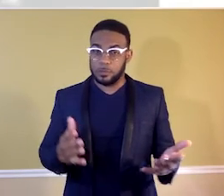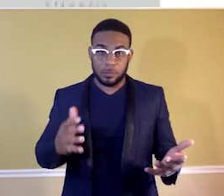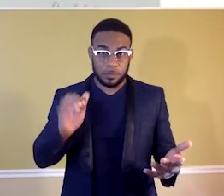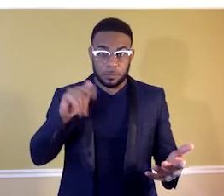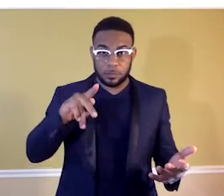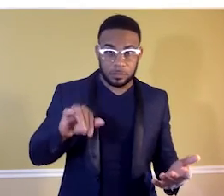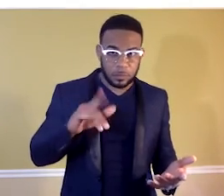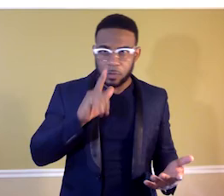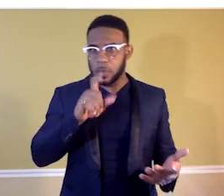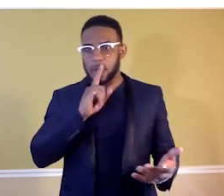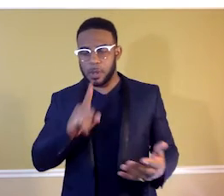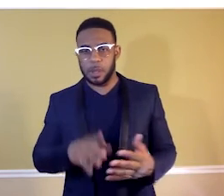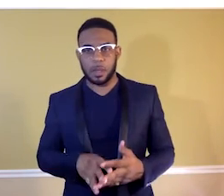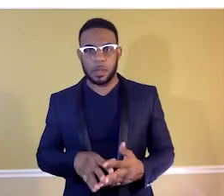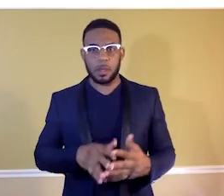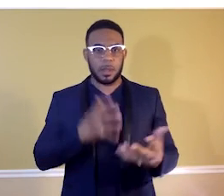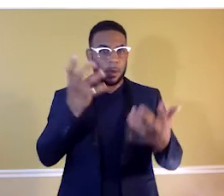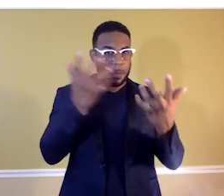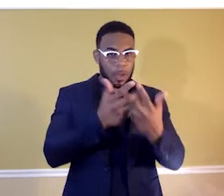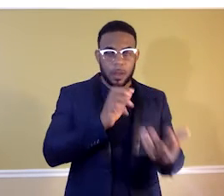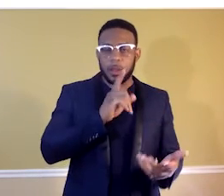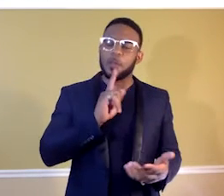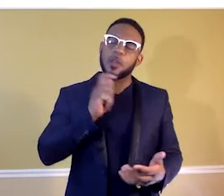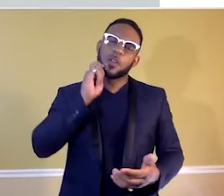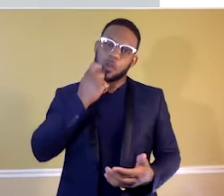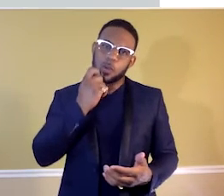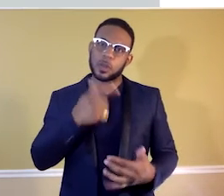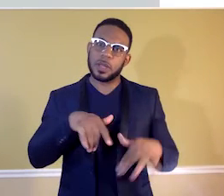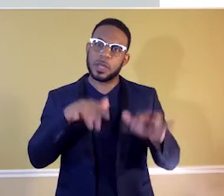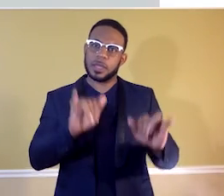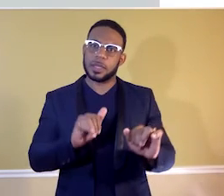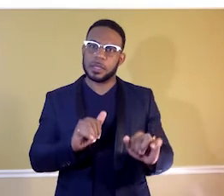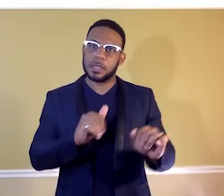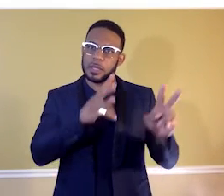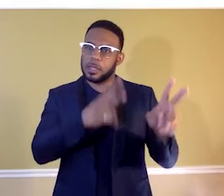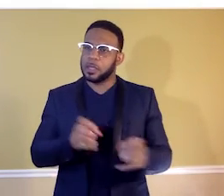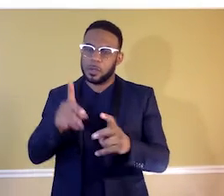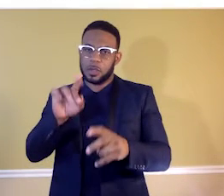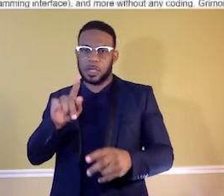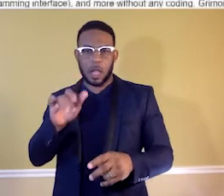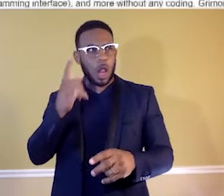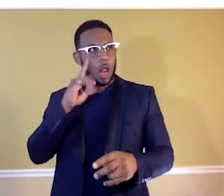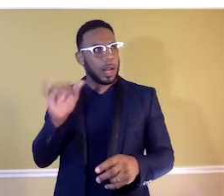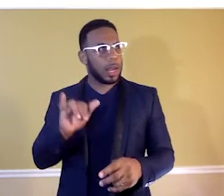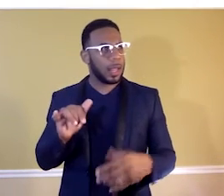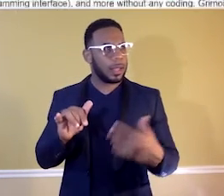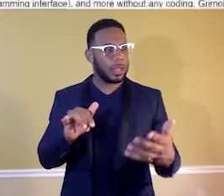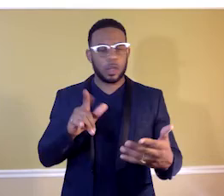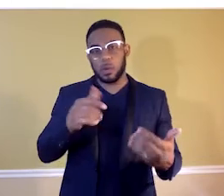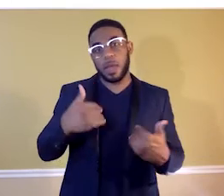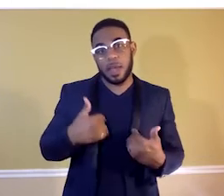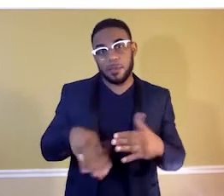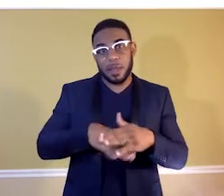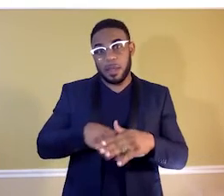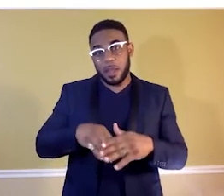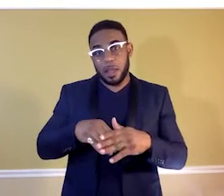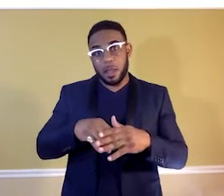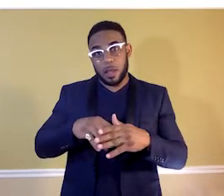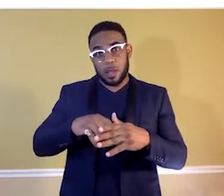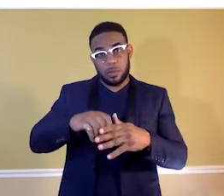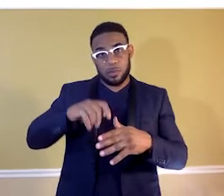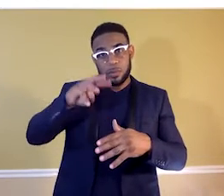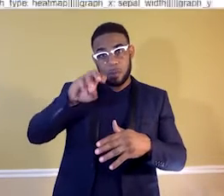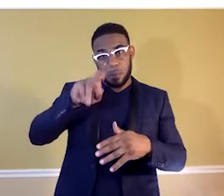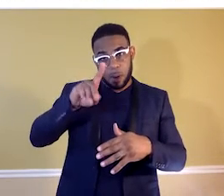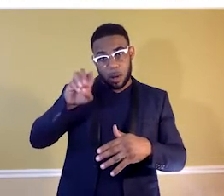APIs are there, maps are there. So it's pretty cool that you can just import data, and it kind of looks like you have basically a markdown text